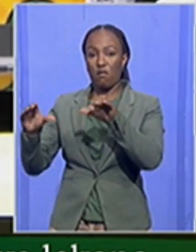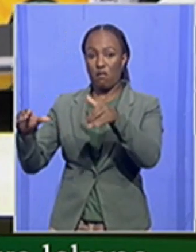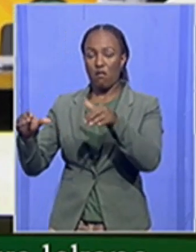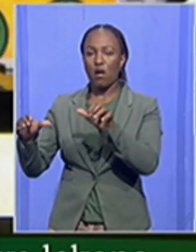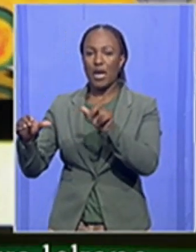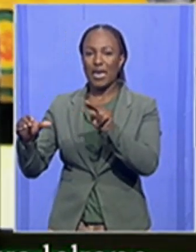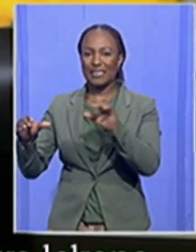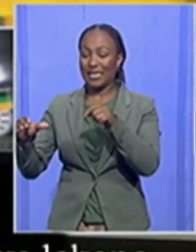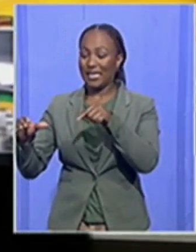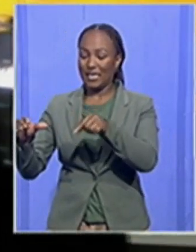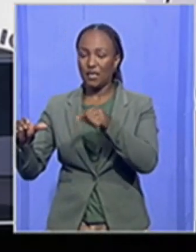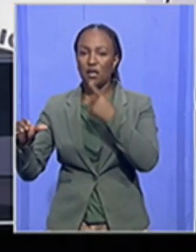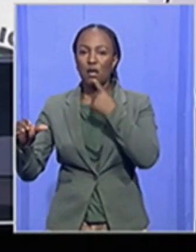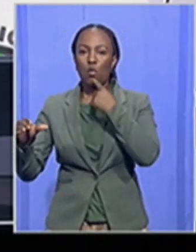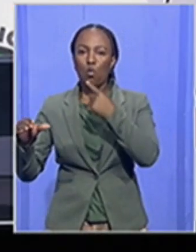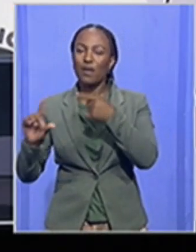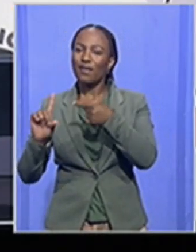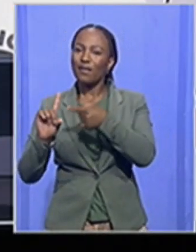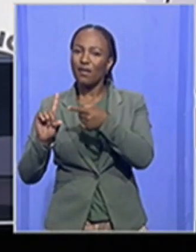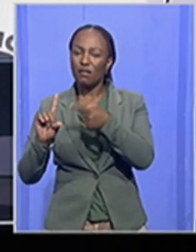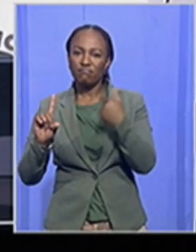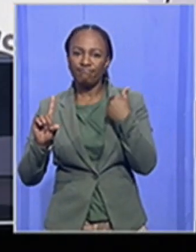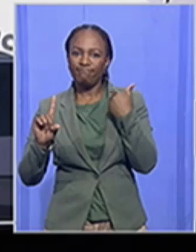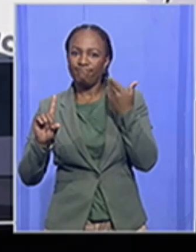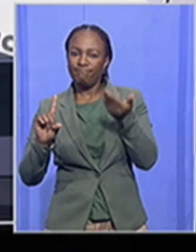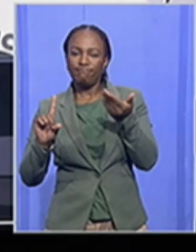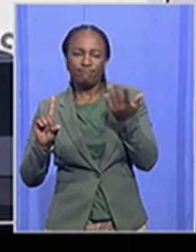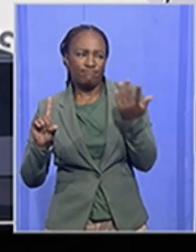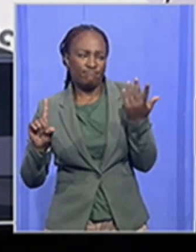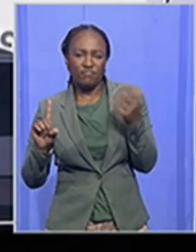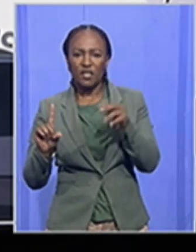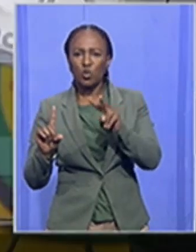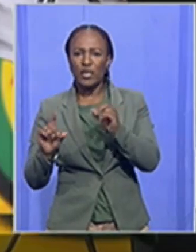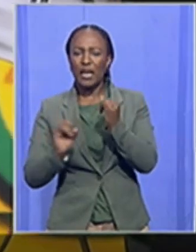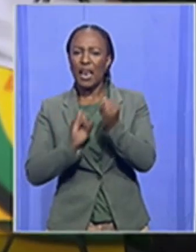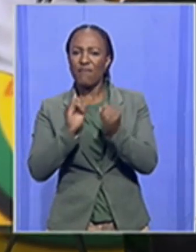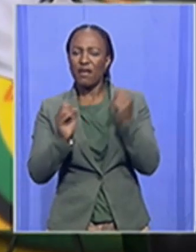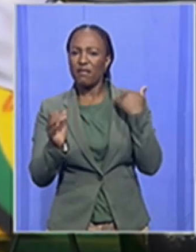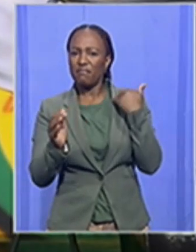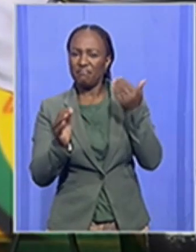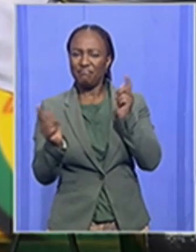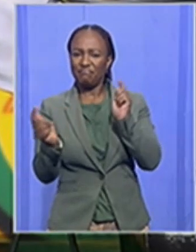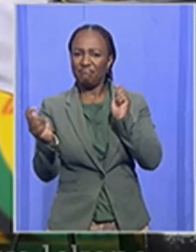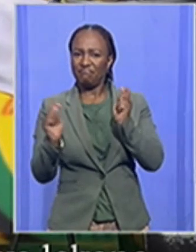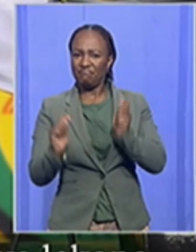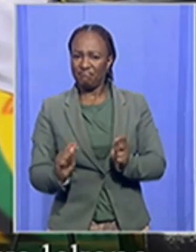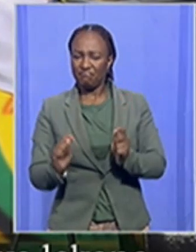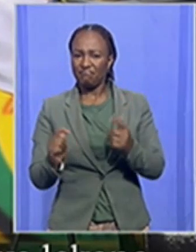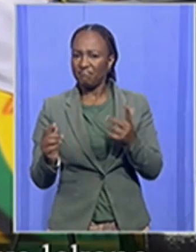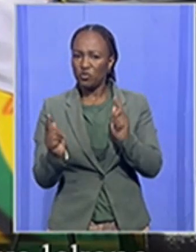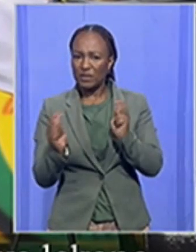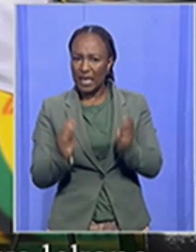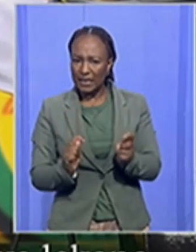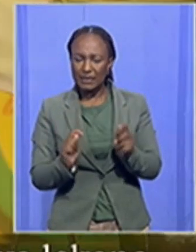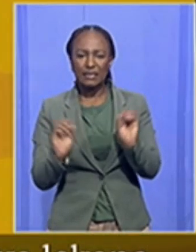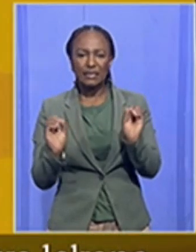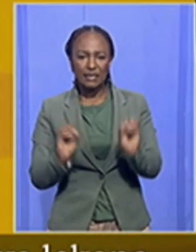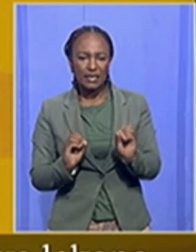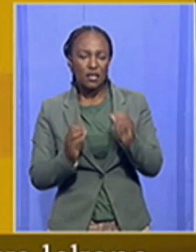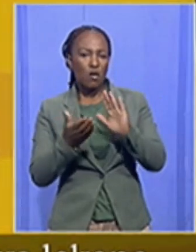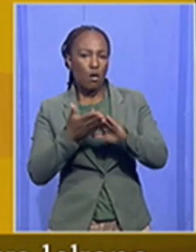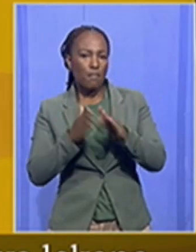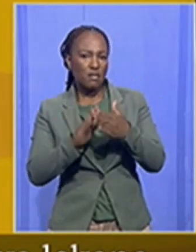ka 2011 ga go gontsi go go dirilweng go fokotsa botlhokatiro jwa bašwa le go fedisa pharologano magareng ga baagi ba ba